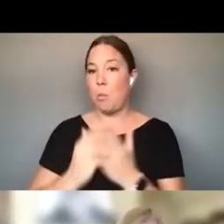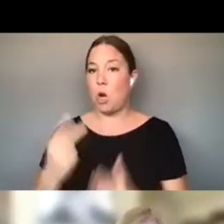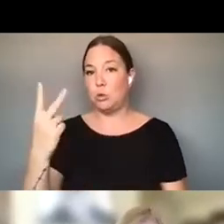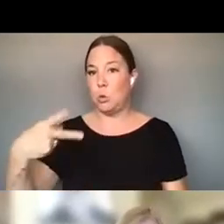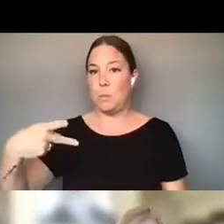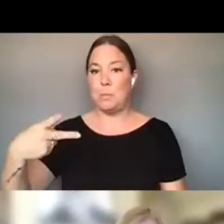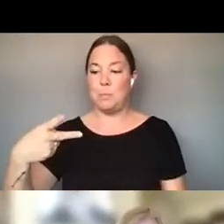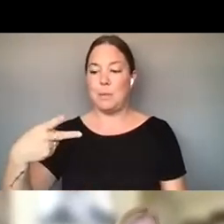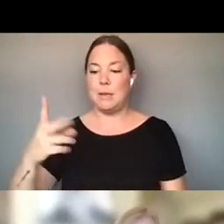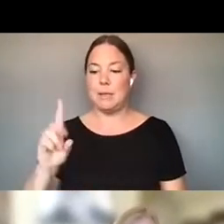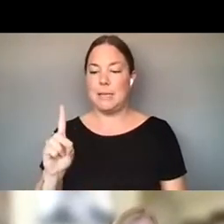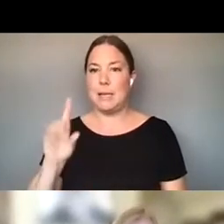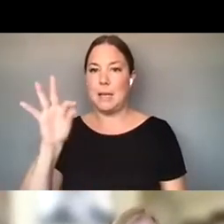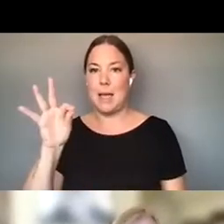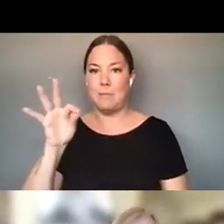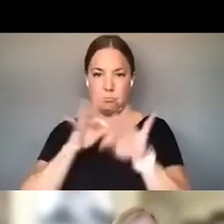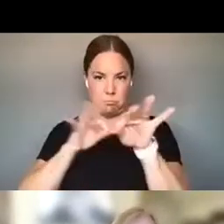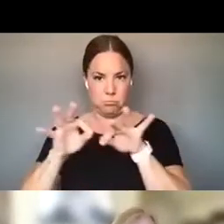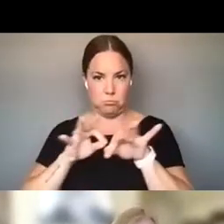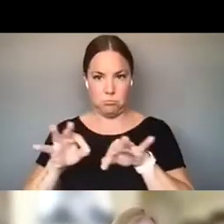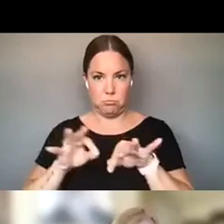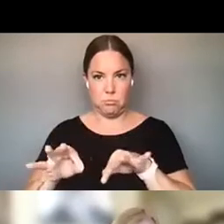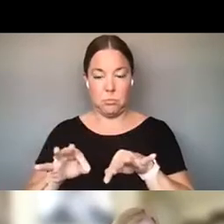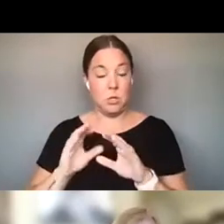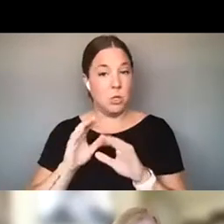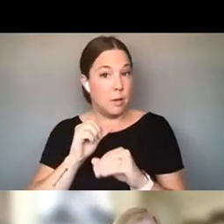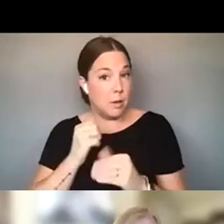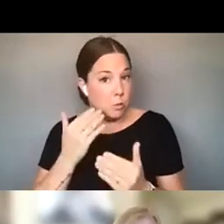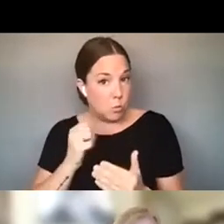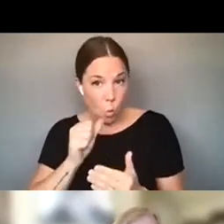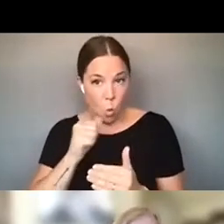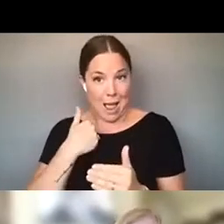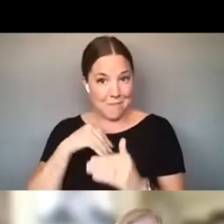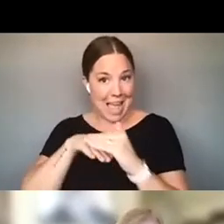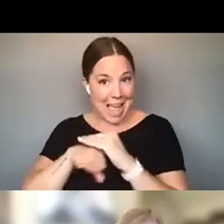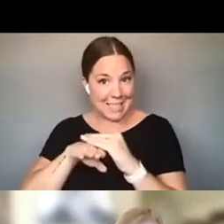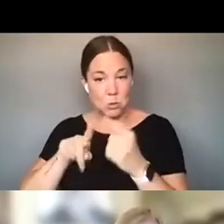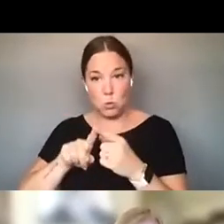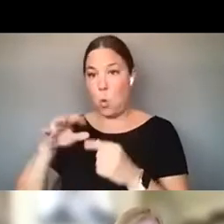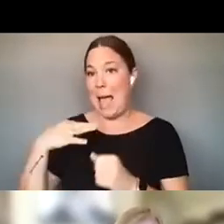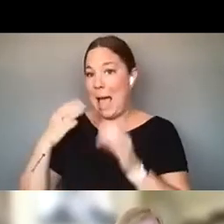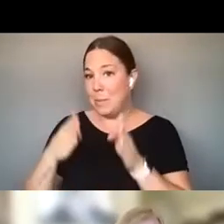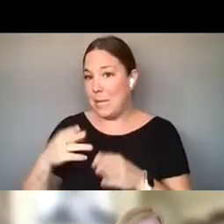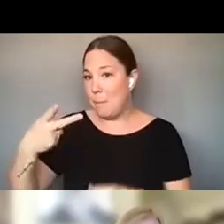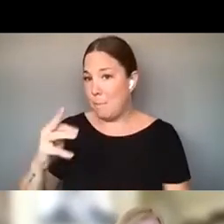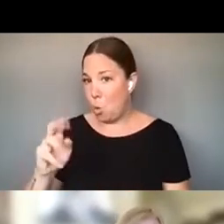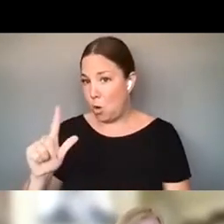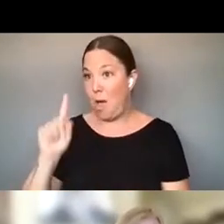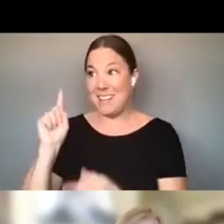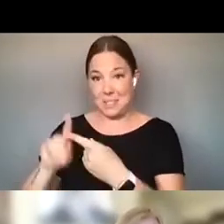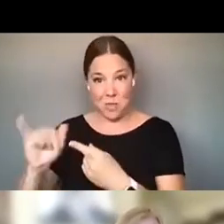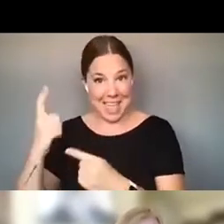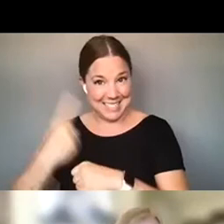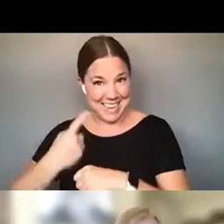instructions. Even though you won't have access to the applicant portal until the dates we showed you before,